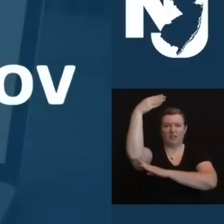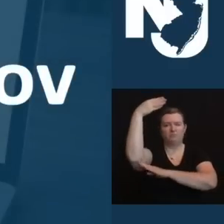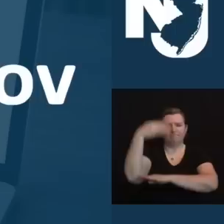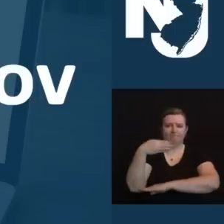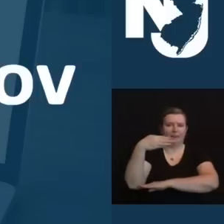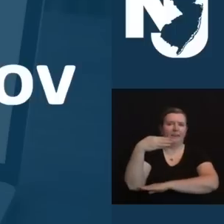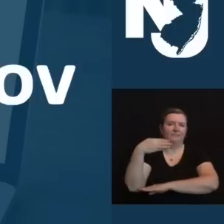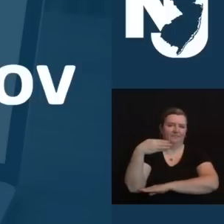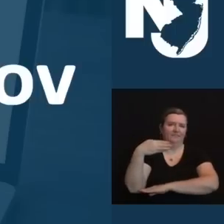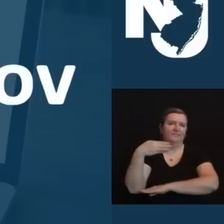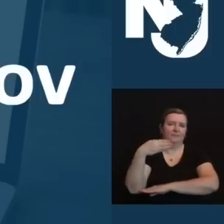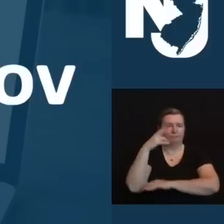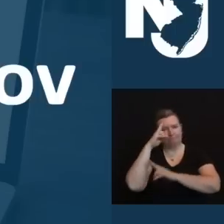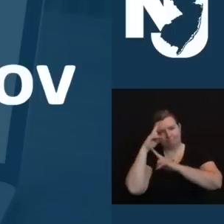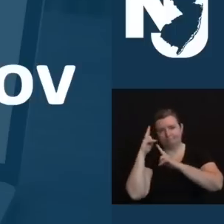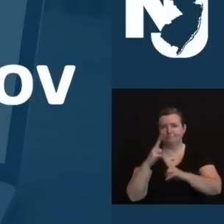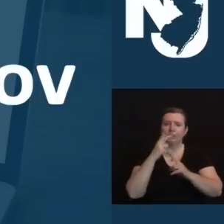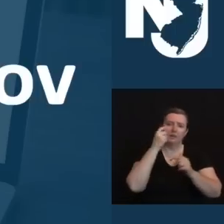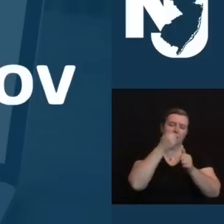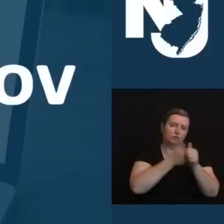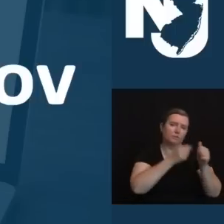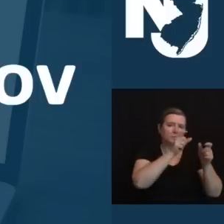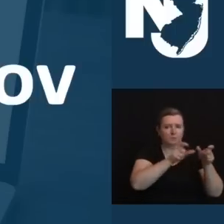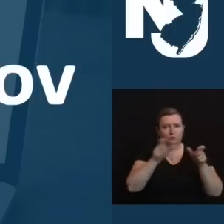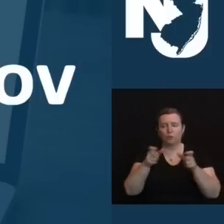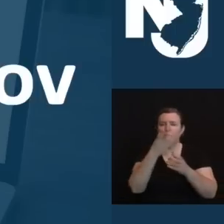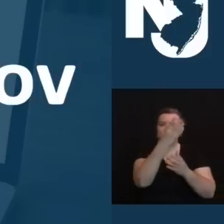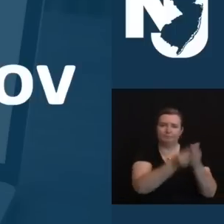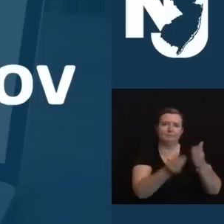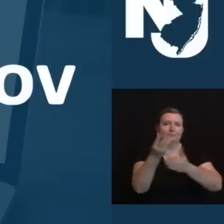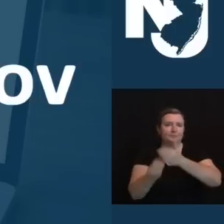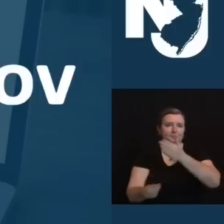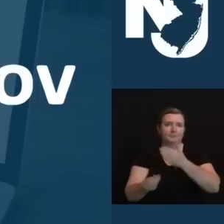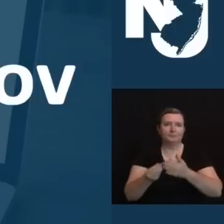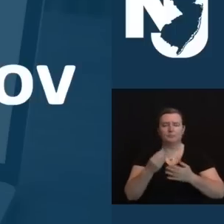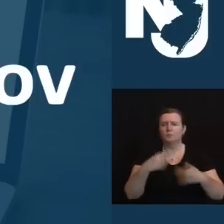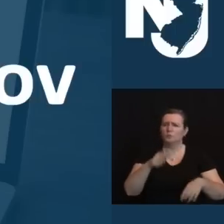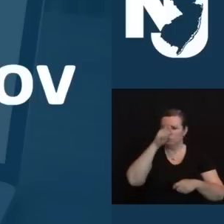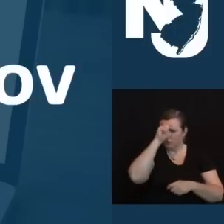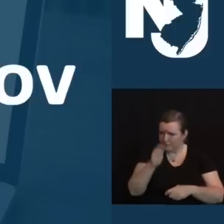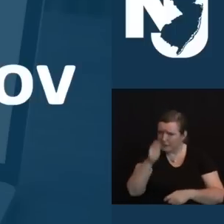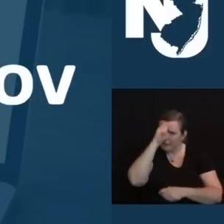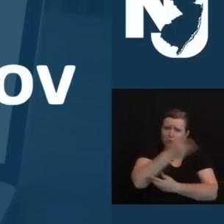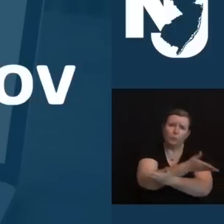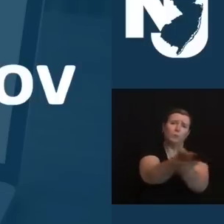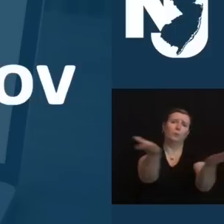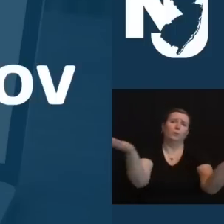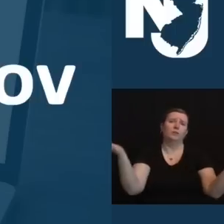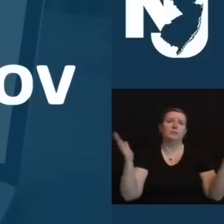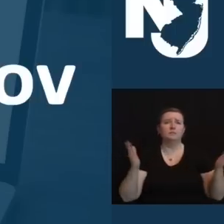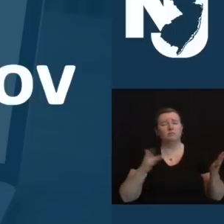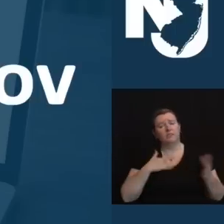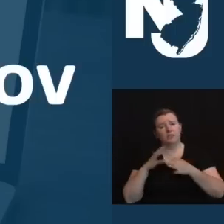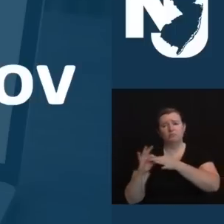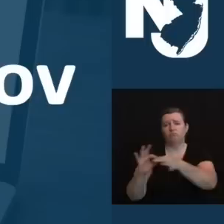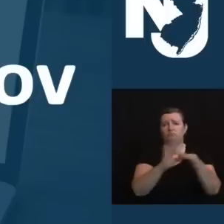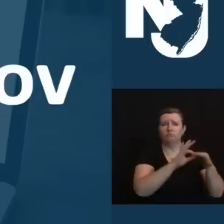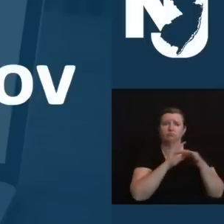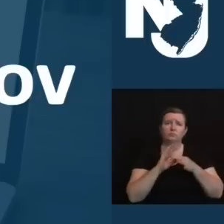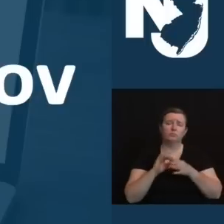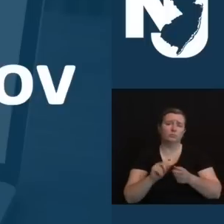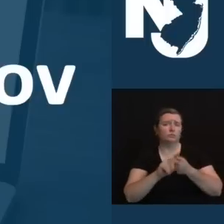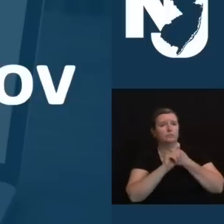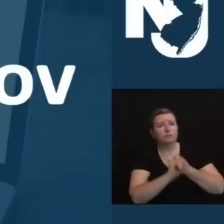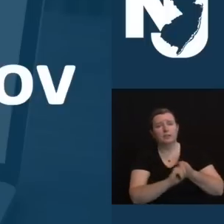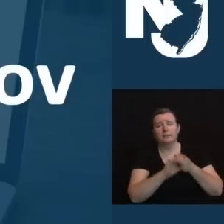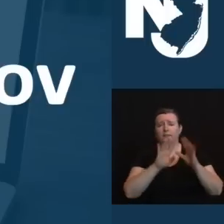Jerseyan we have lost to COVID-19. As a sign of respect to them and of solidarity with the families, friends, and communities